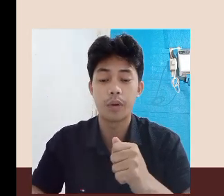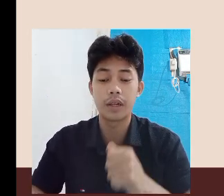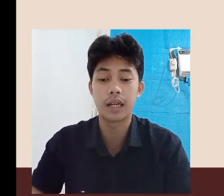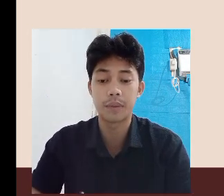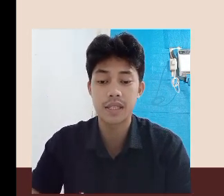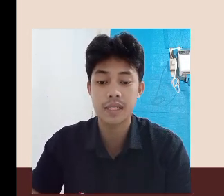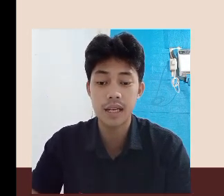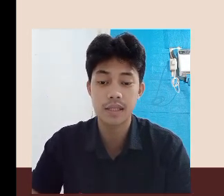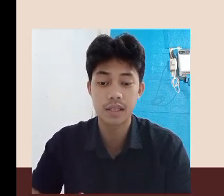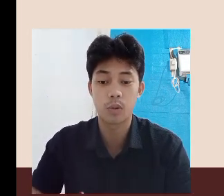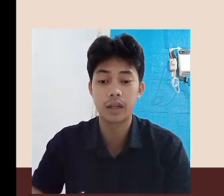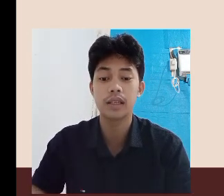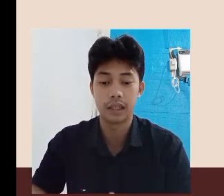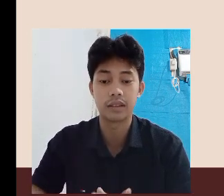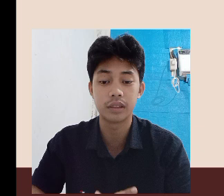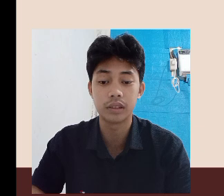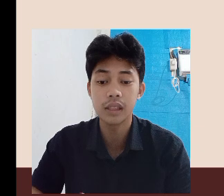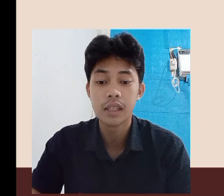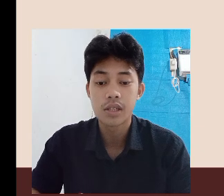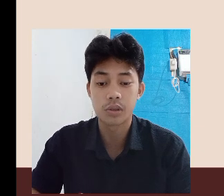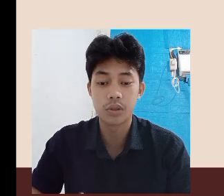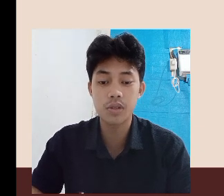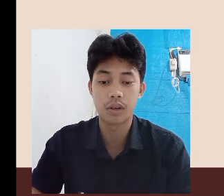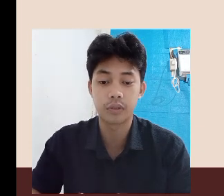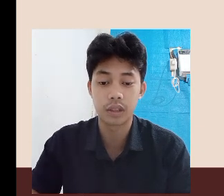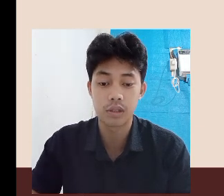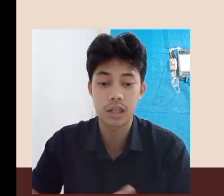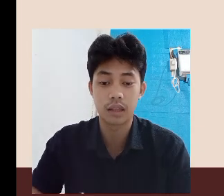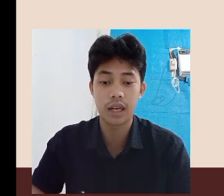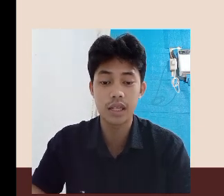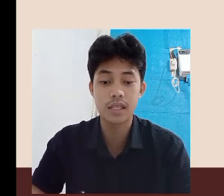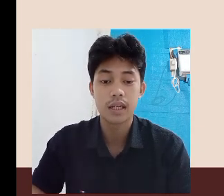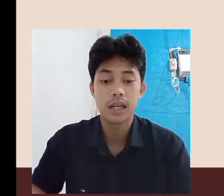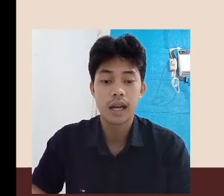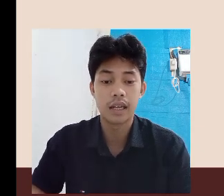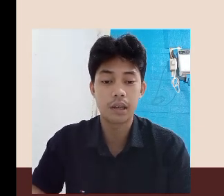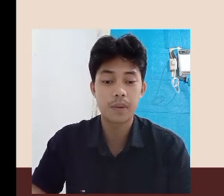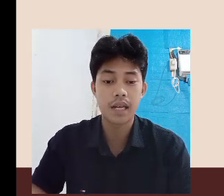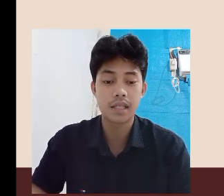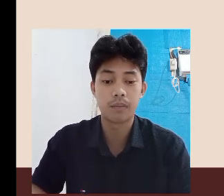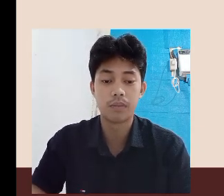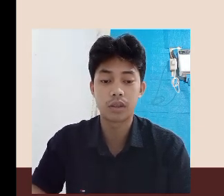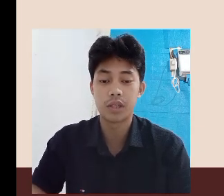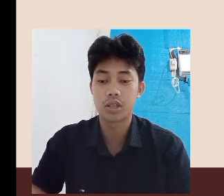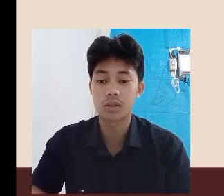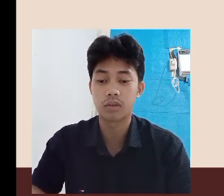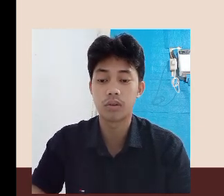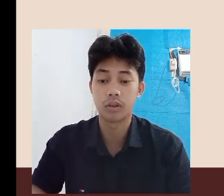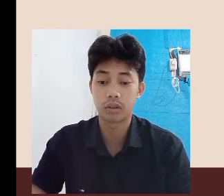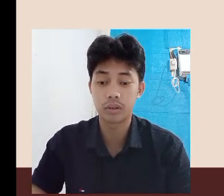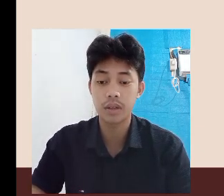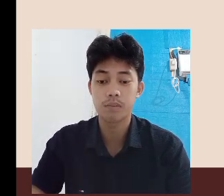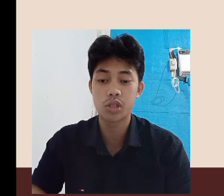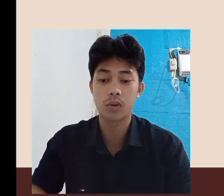So we're gonna be discuss this one later on. So use of technological aids and emphasizing verbal communication